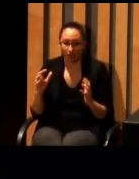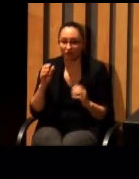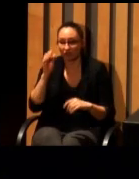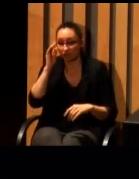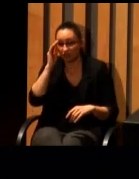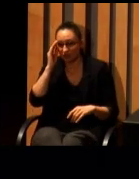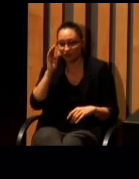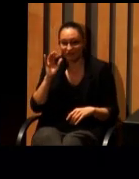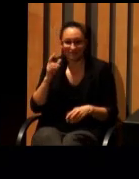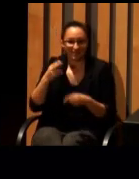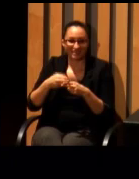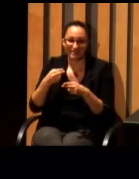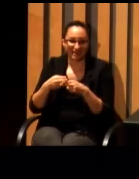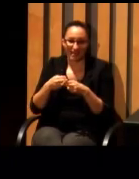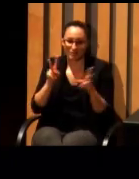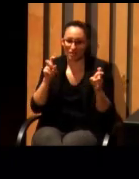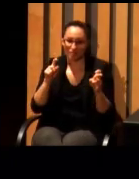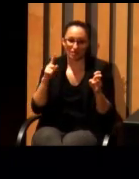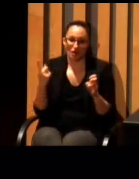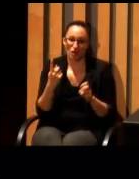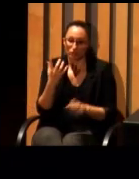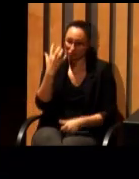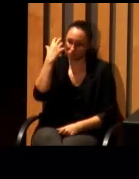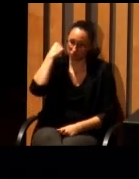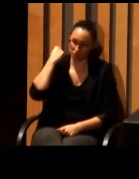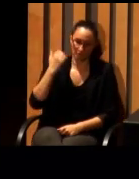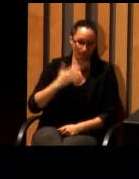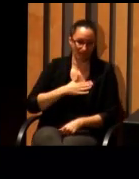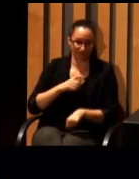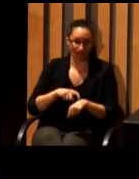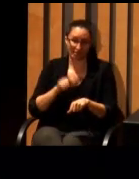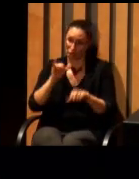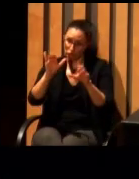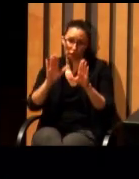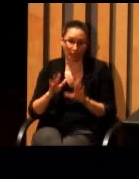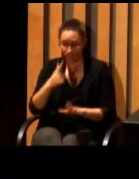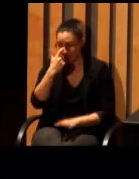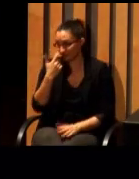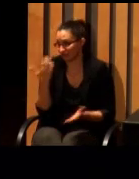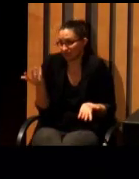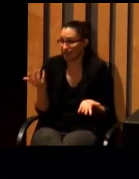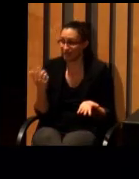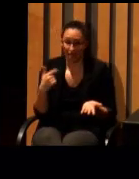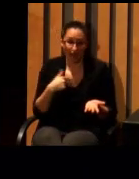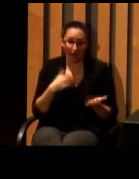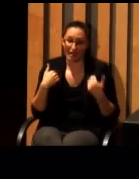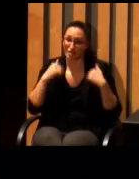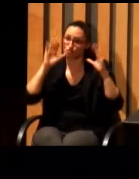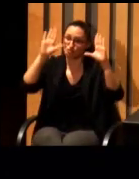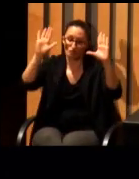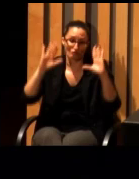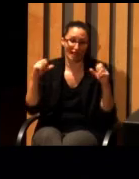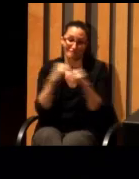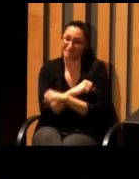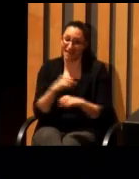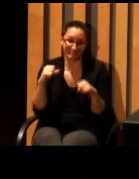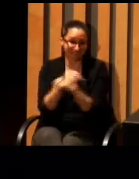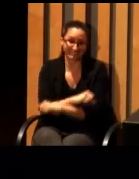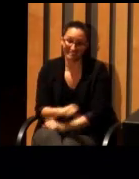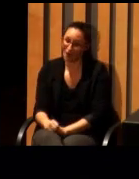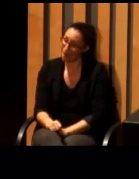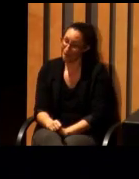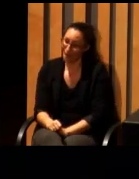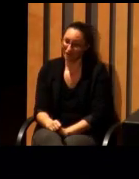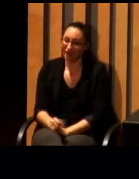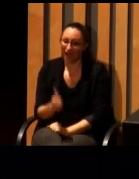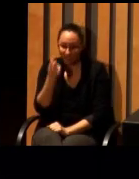the nickname topic, always took up all of my hours, and it was great because we'd have some all-time fights. But I